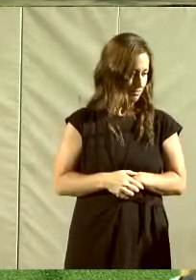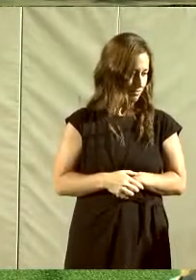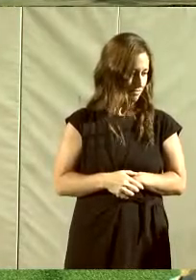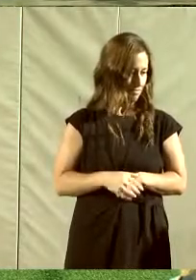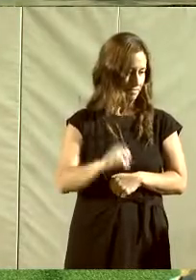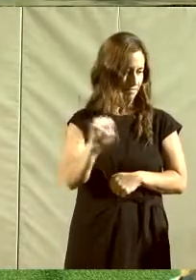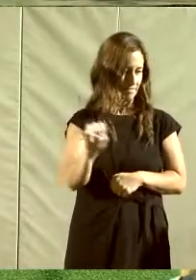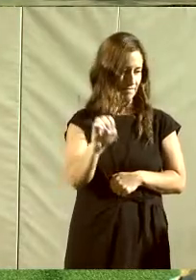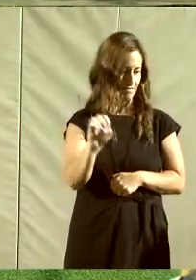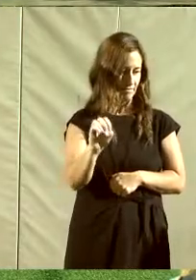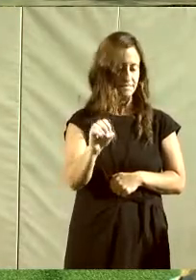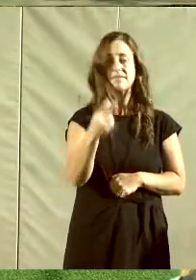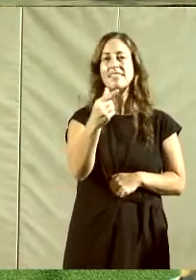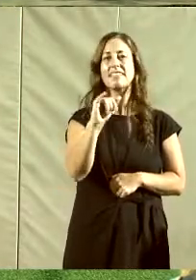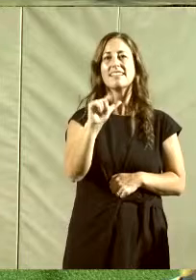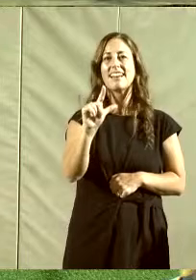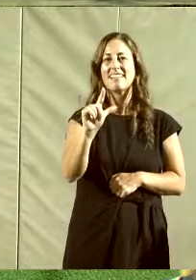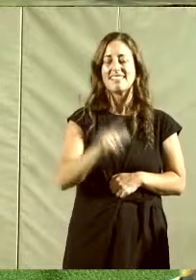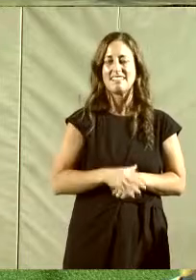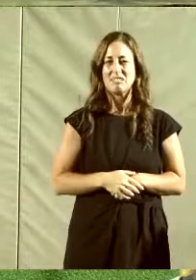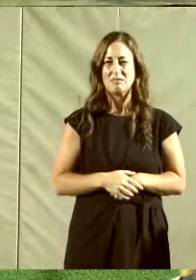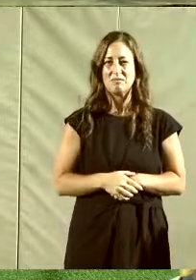El Anis Gill.